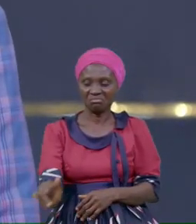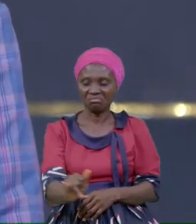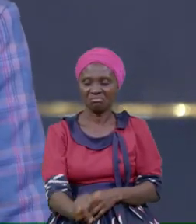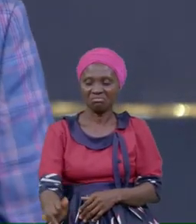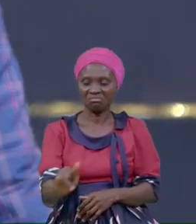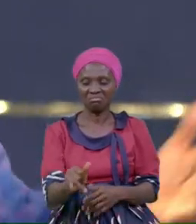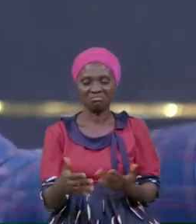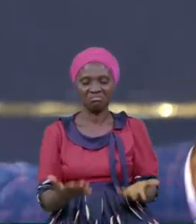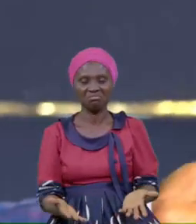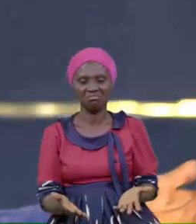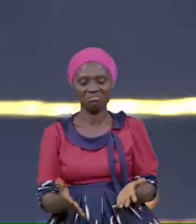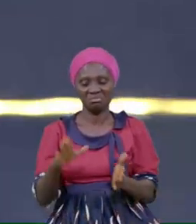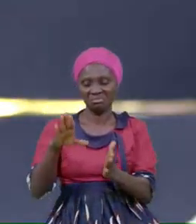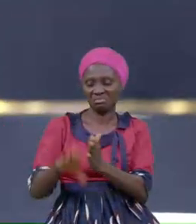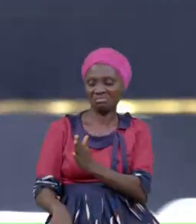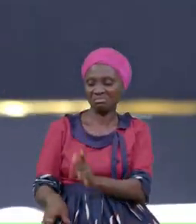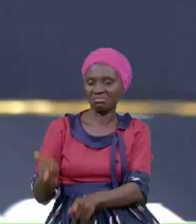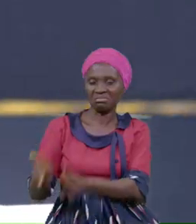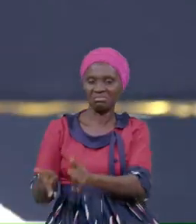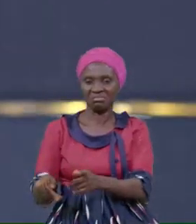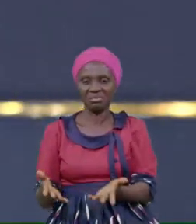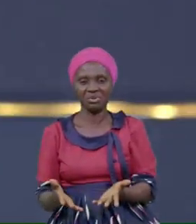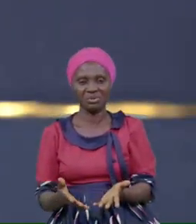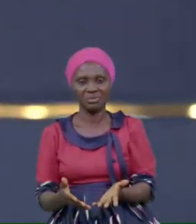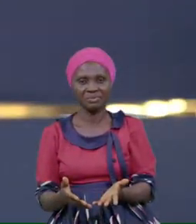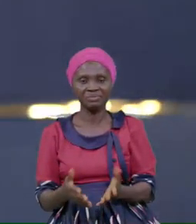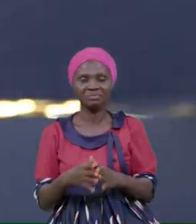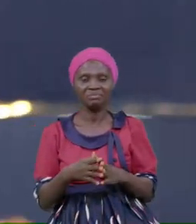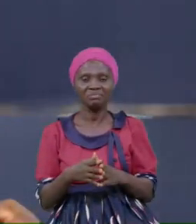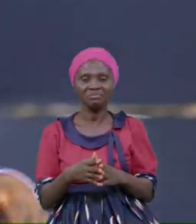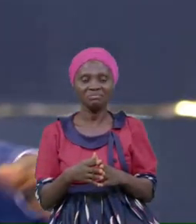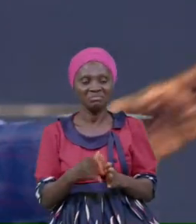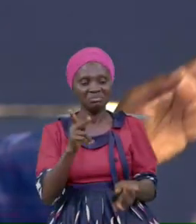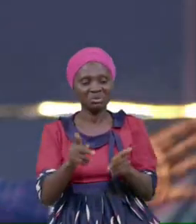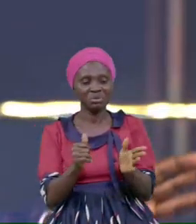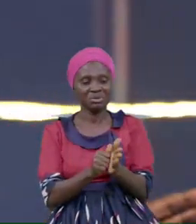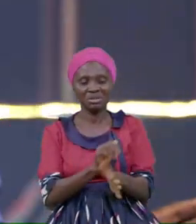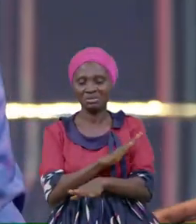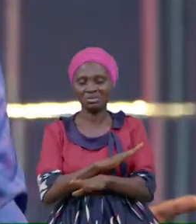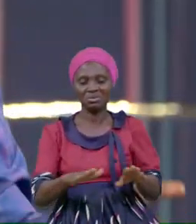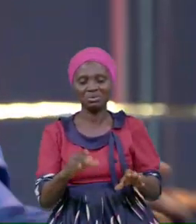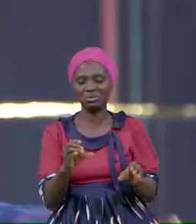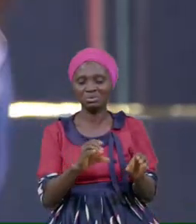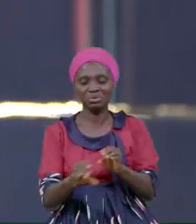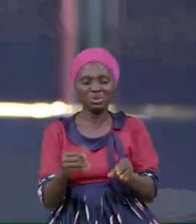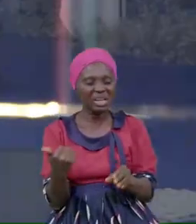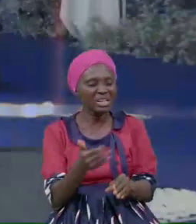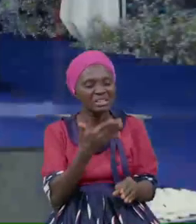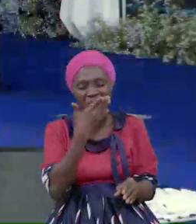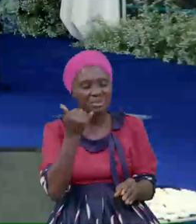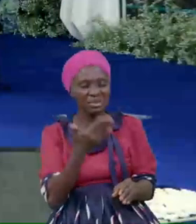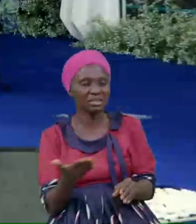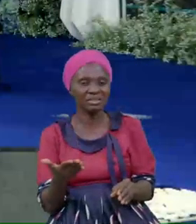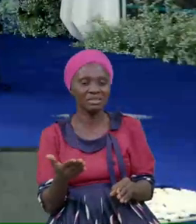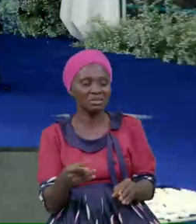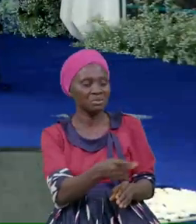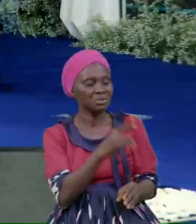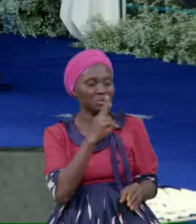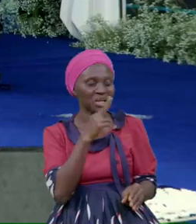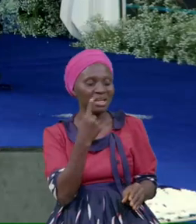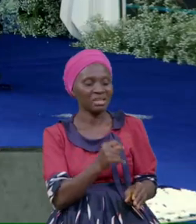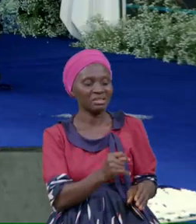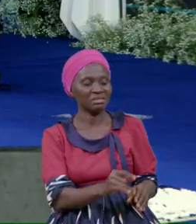person. Oh, don't talk to him to do any better. It's of the common people. You're coming out of those